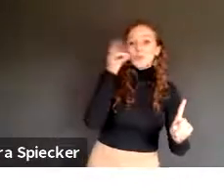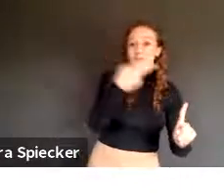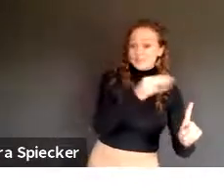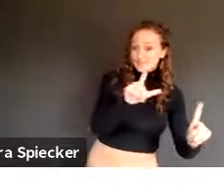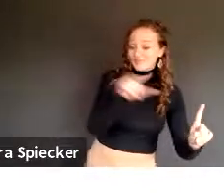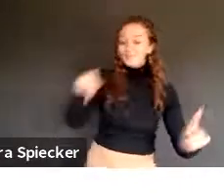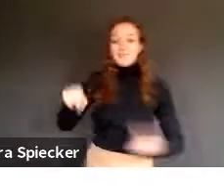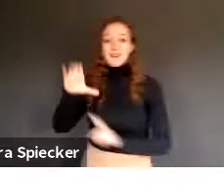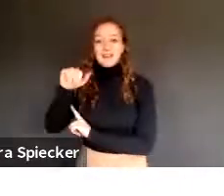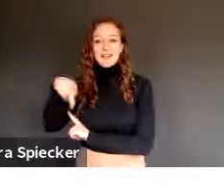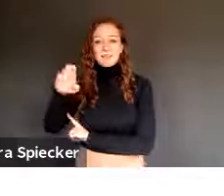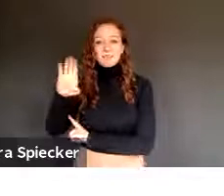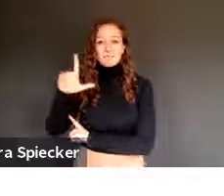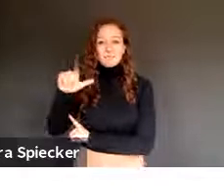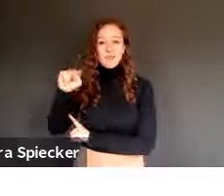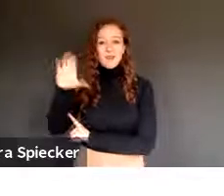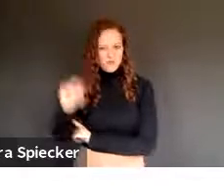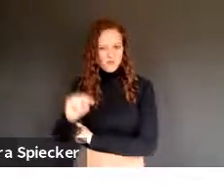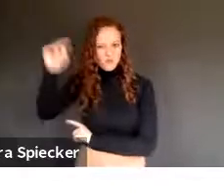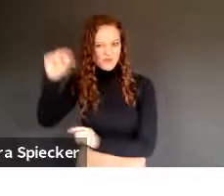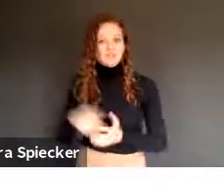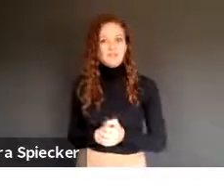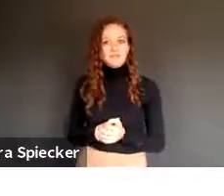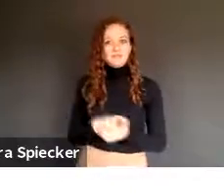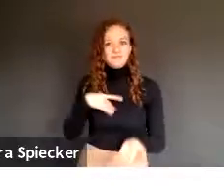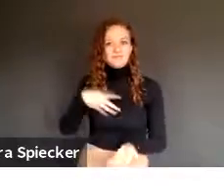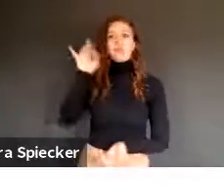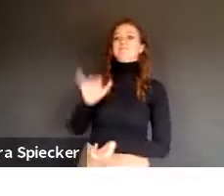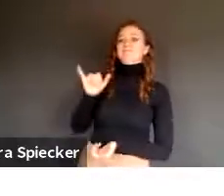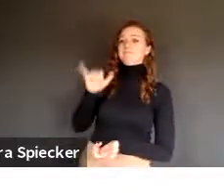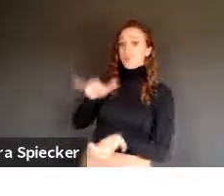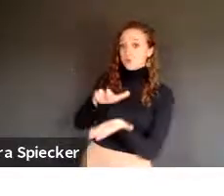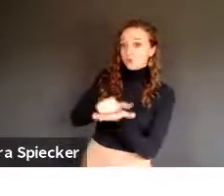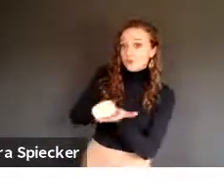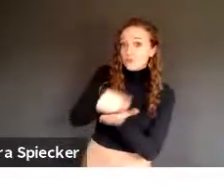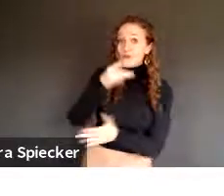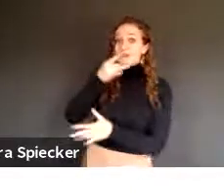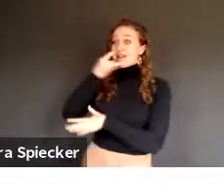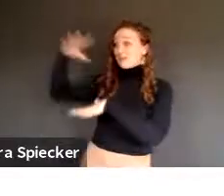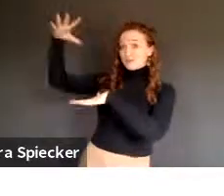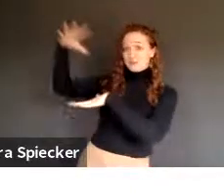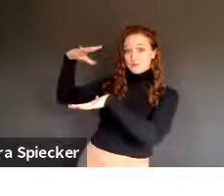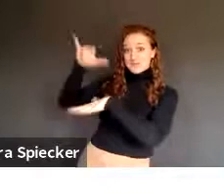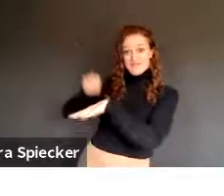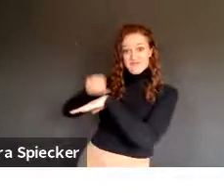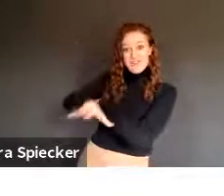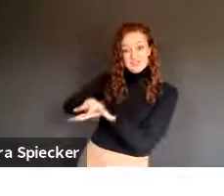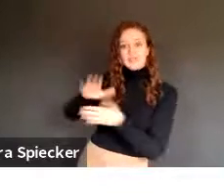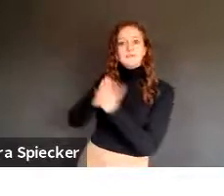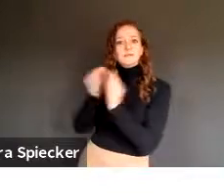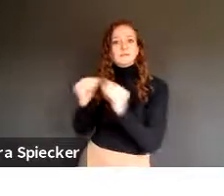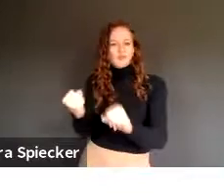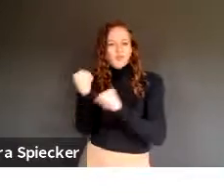Now let's compare those 2 sites, Strawberry Hill and Cape Blanco North, and look at the results. I found that the effects of herbivory and